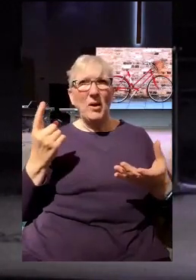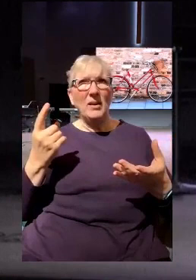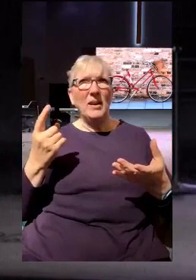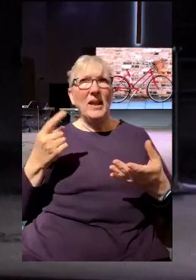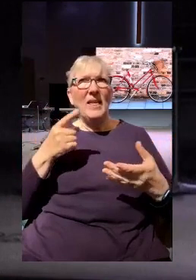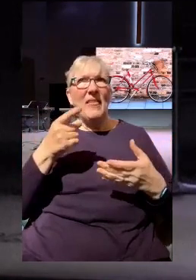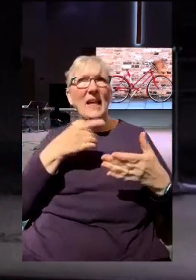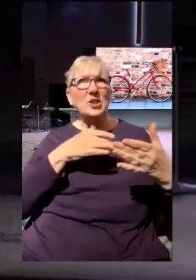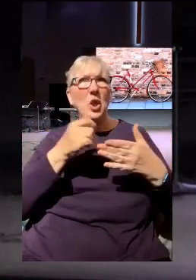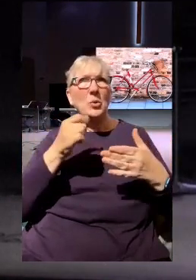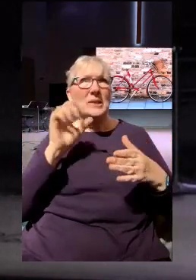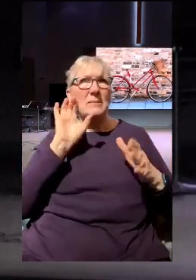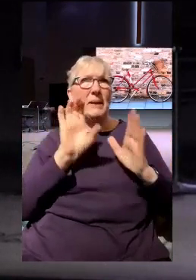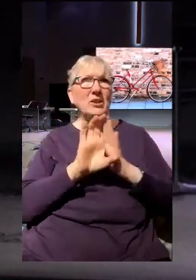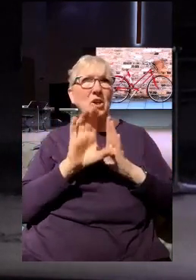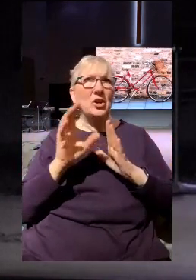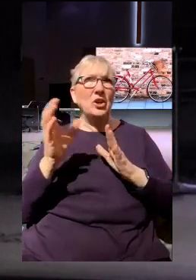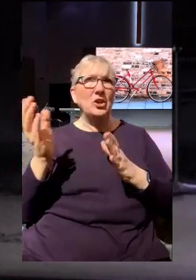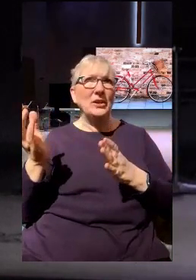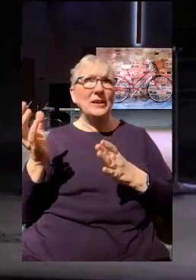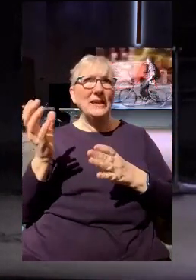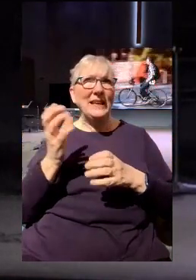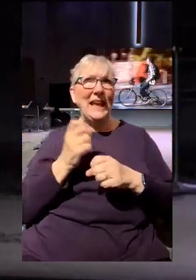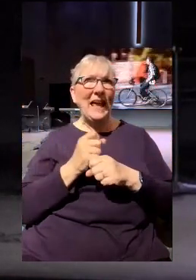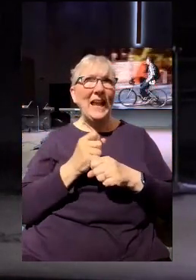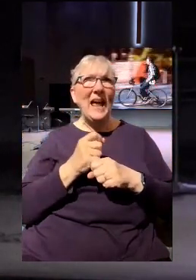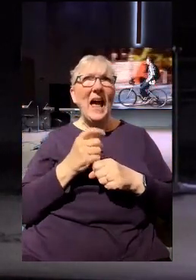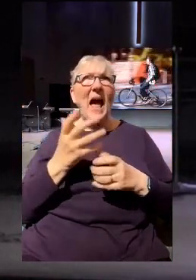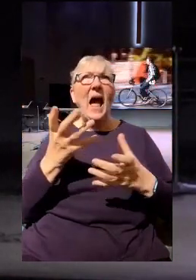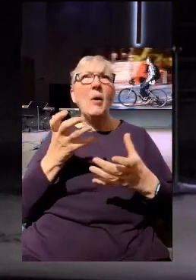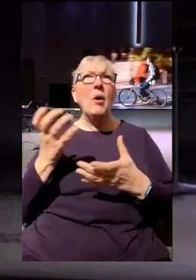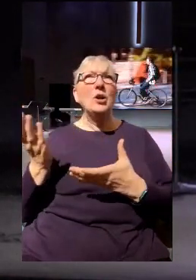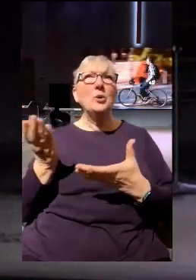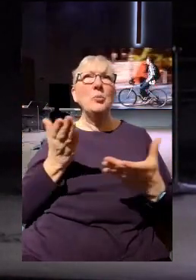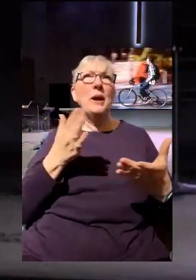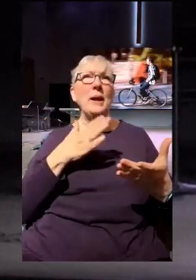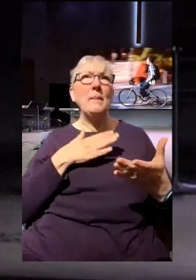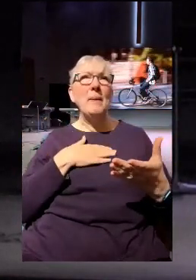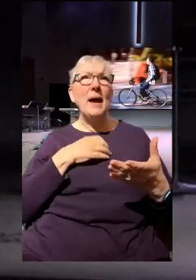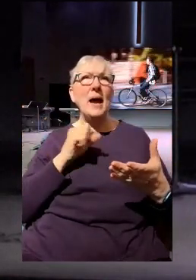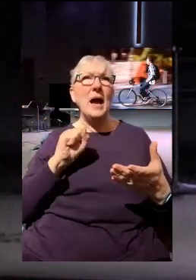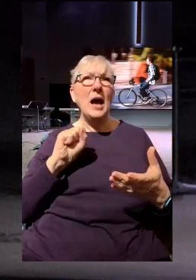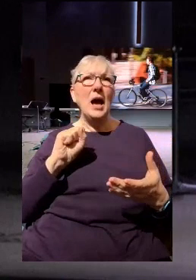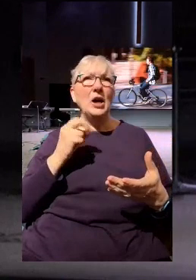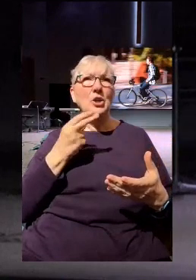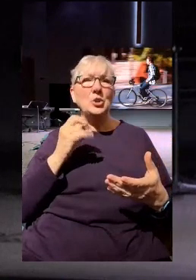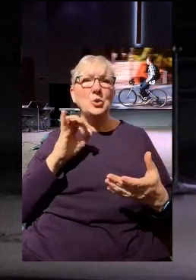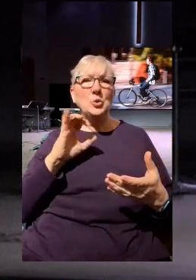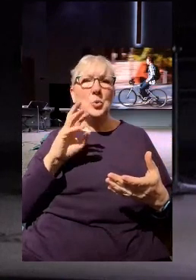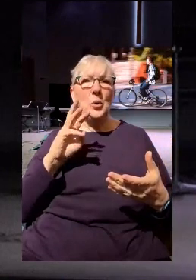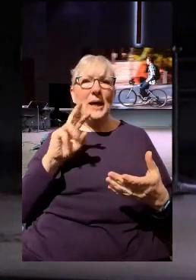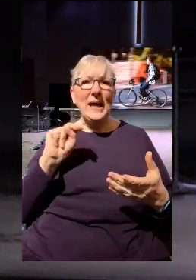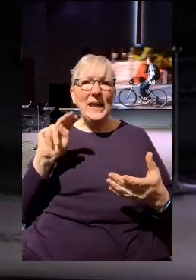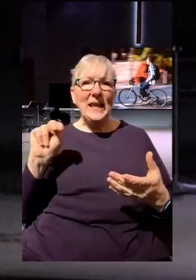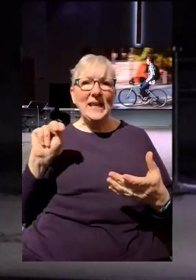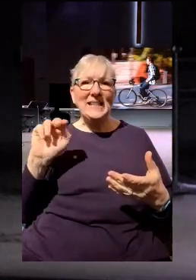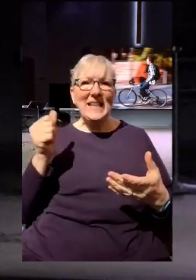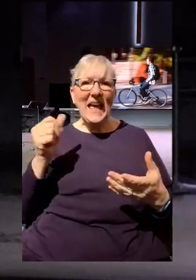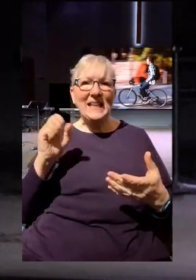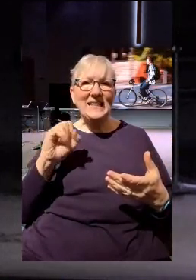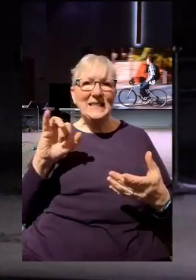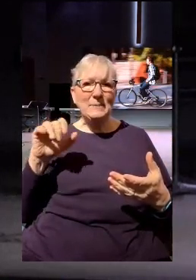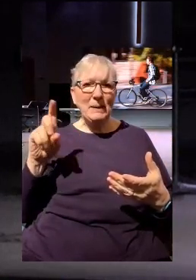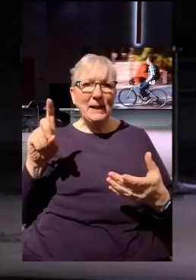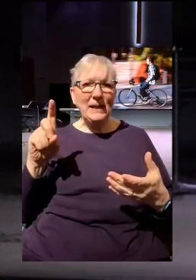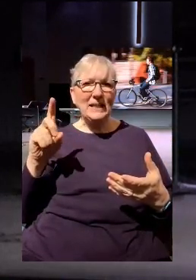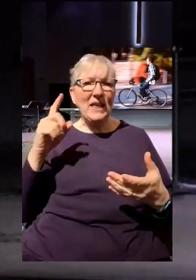to my trusty steed. I wanted to take my Schwinn 10-speed because I thought that I would not look